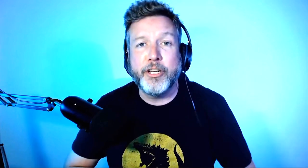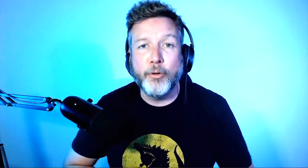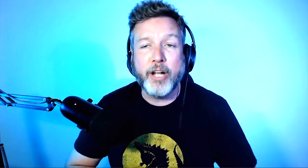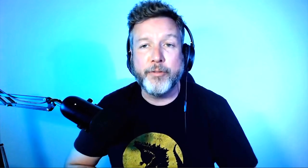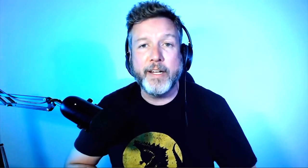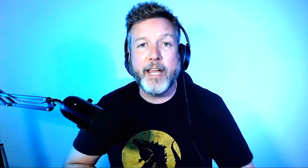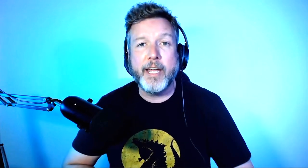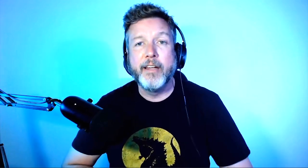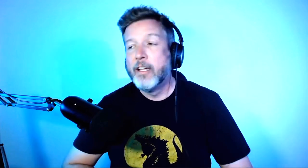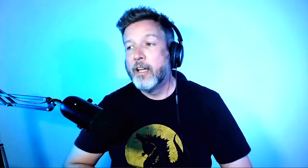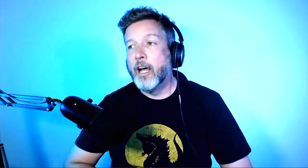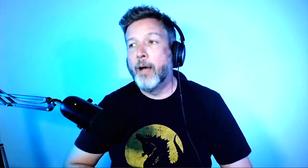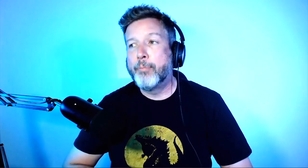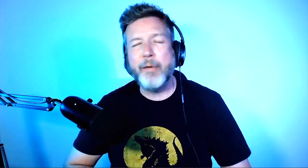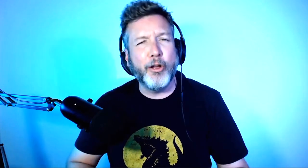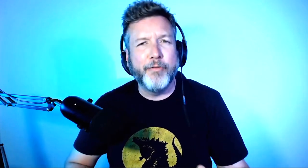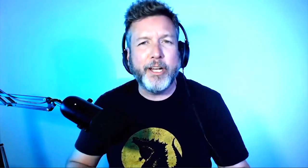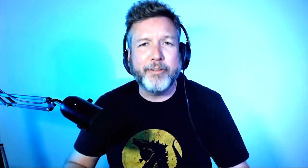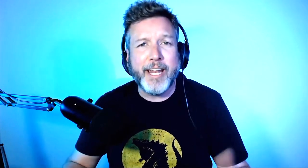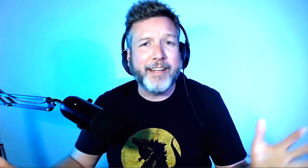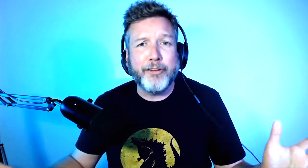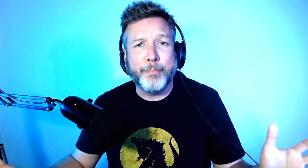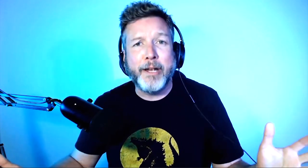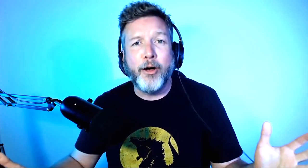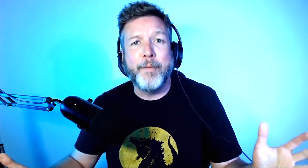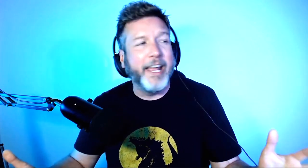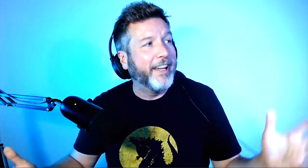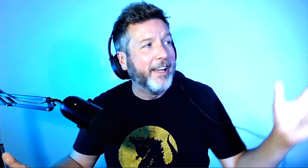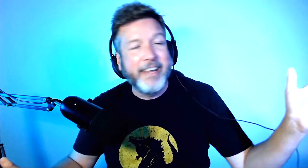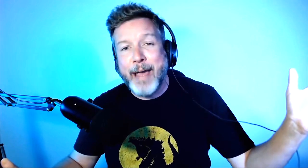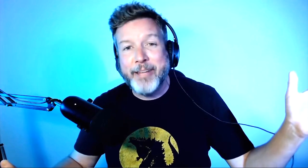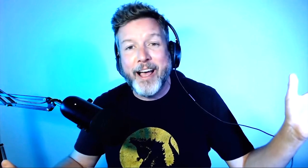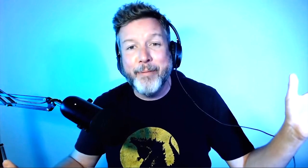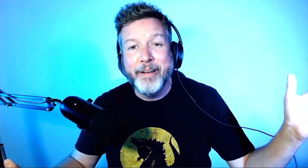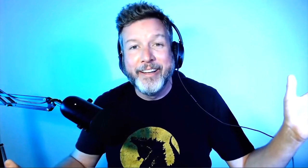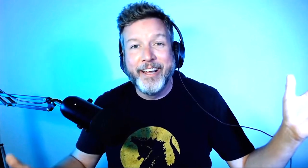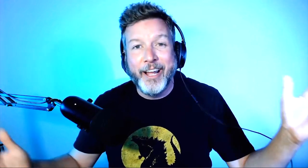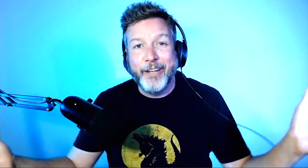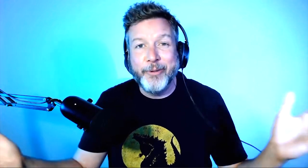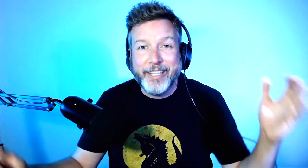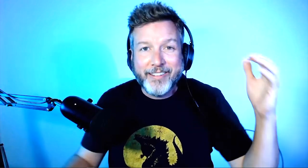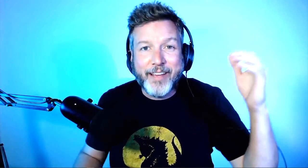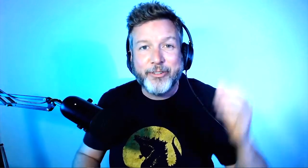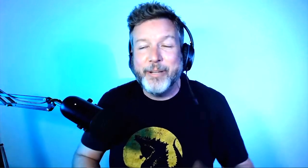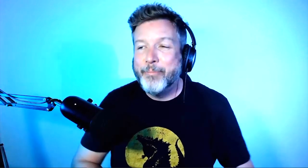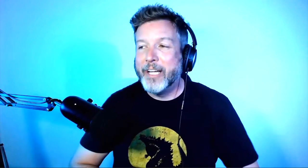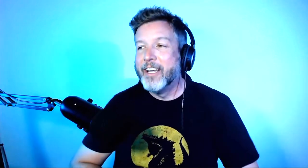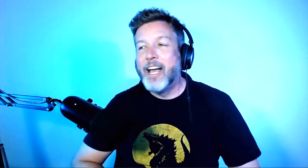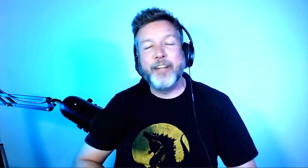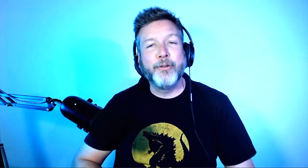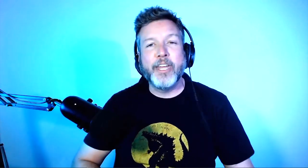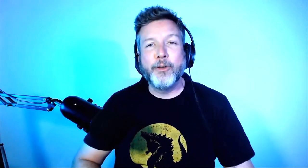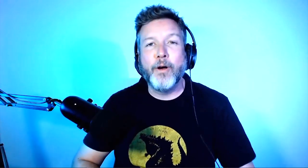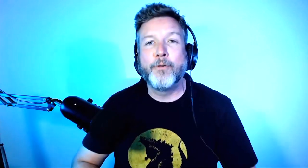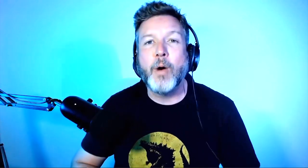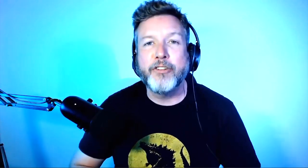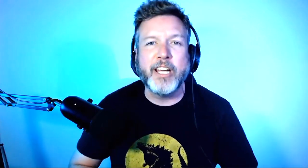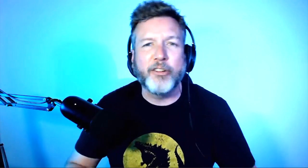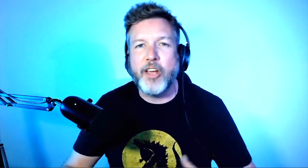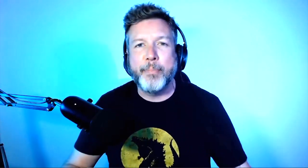really appreciate you watching me today. Probably no video today because I just spent all my nap time doing this live stream. But I do